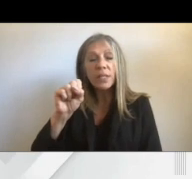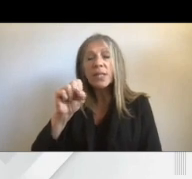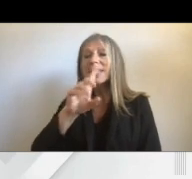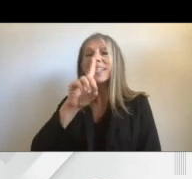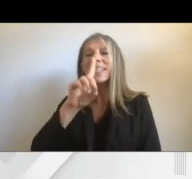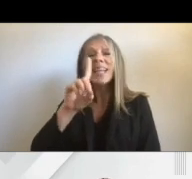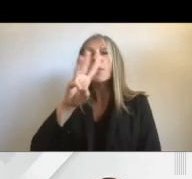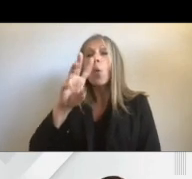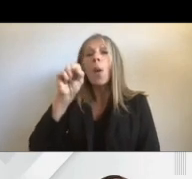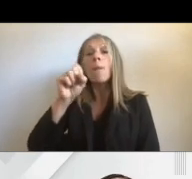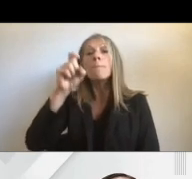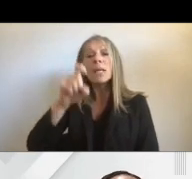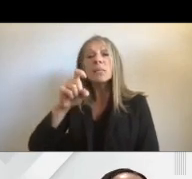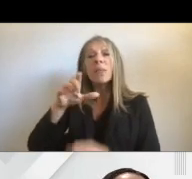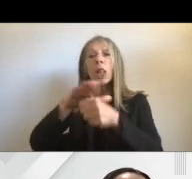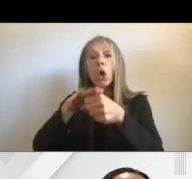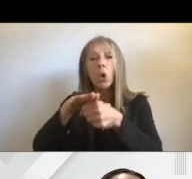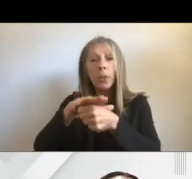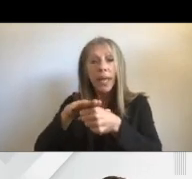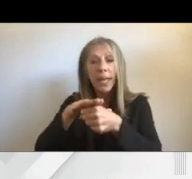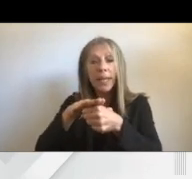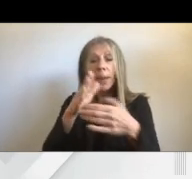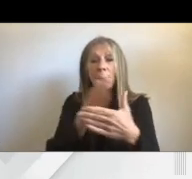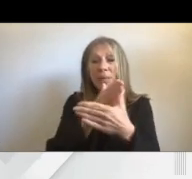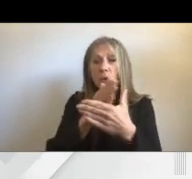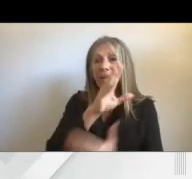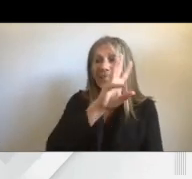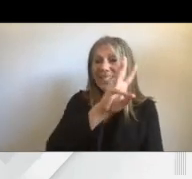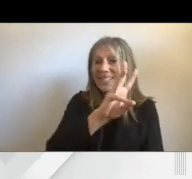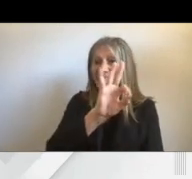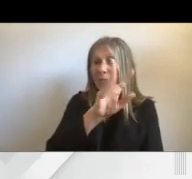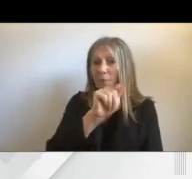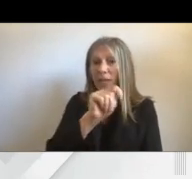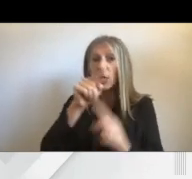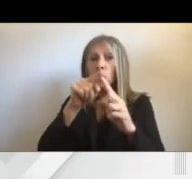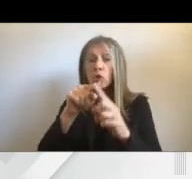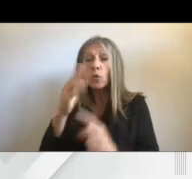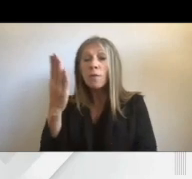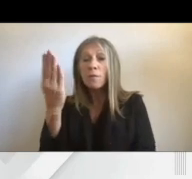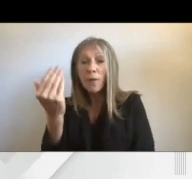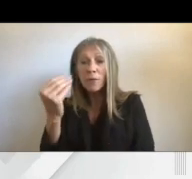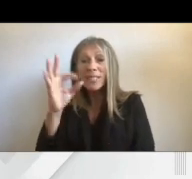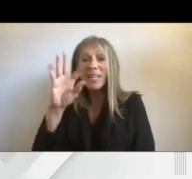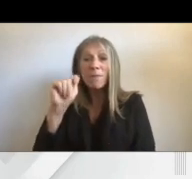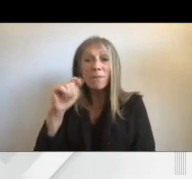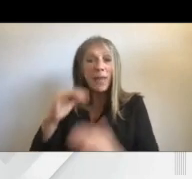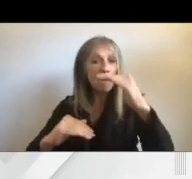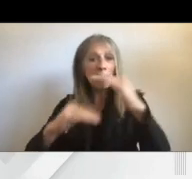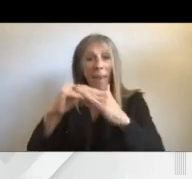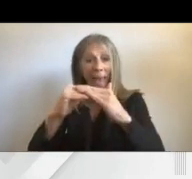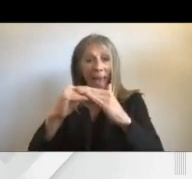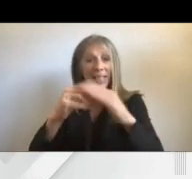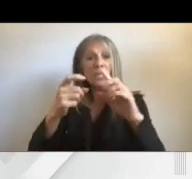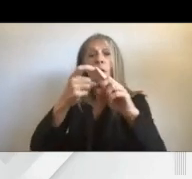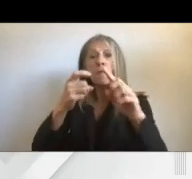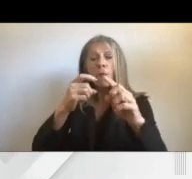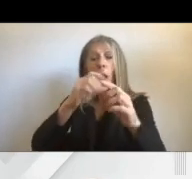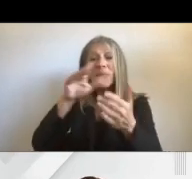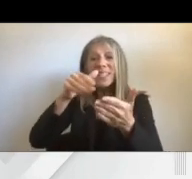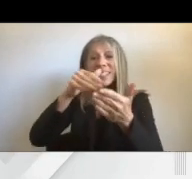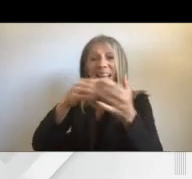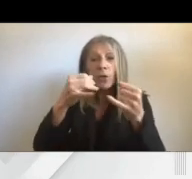inches. When detectable warning surface tiles are cut to fit, partial domes are